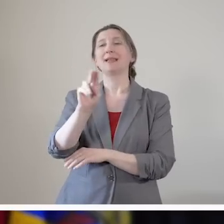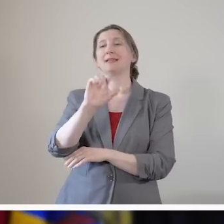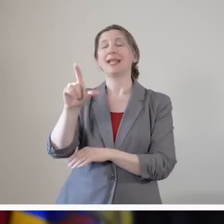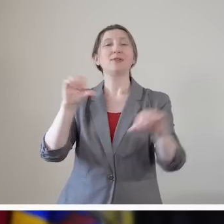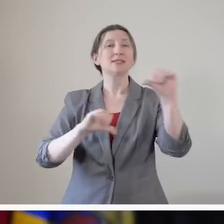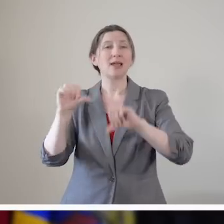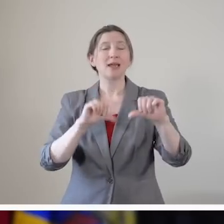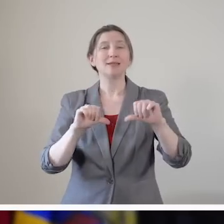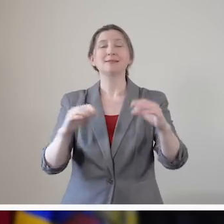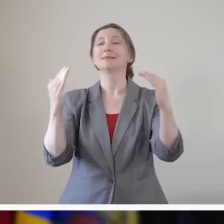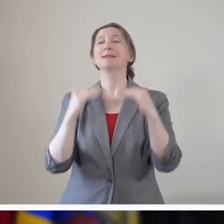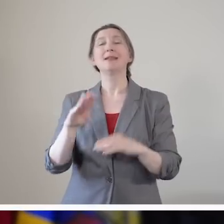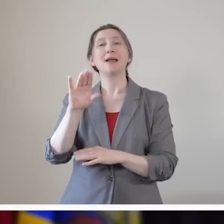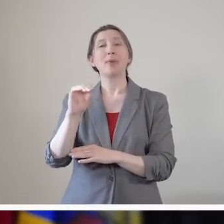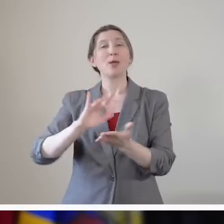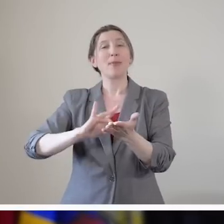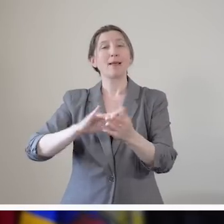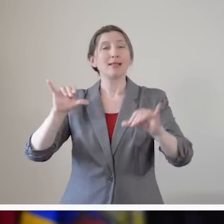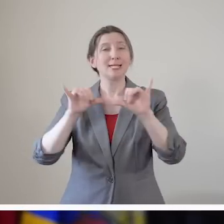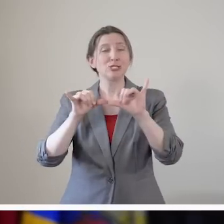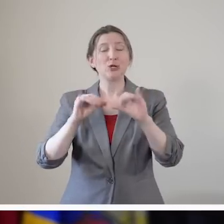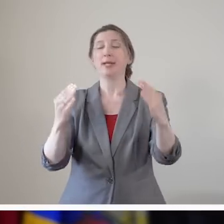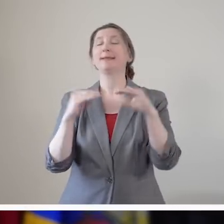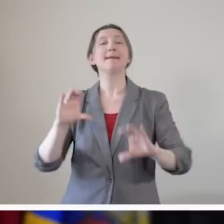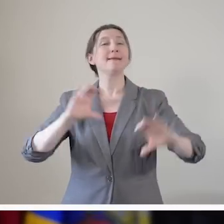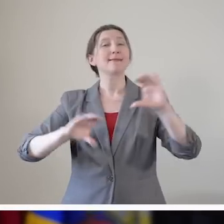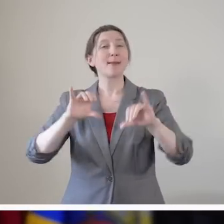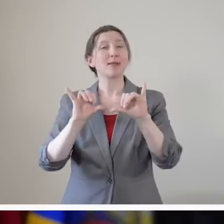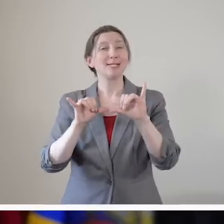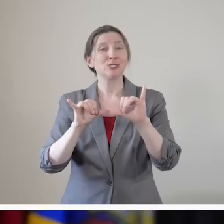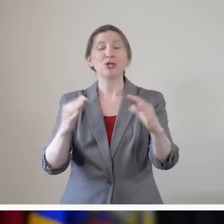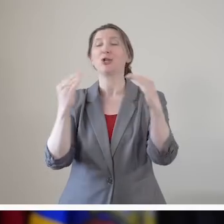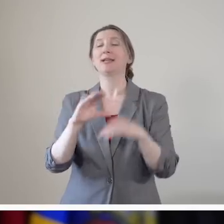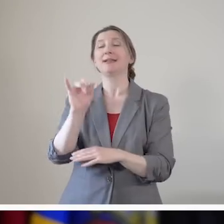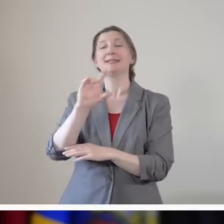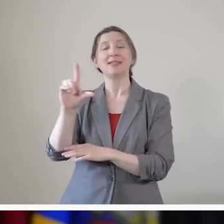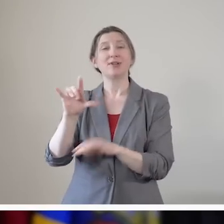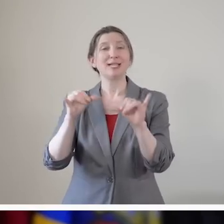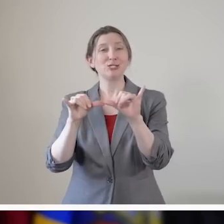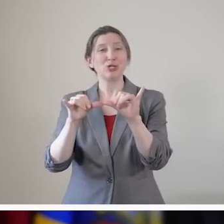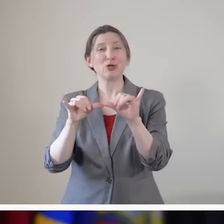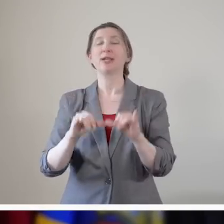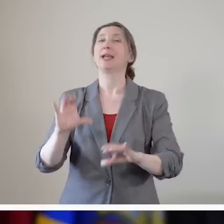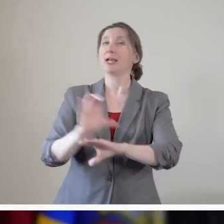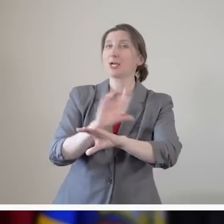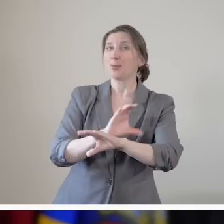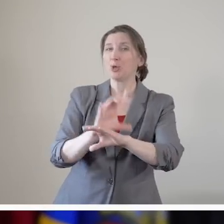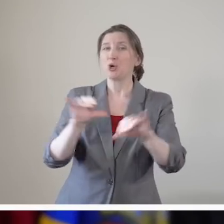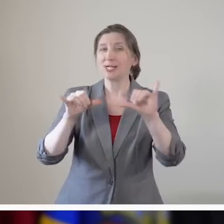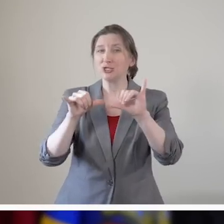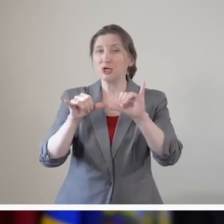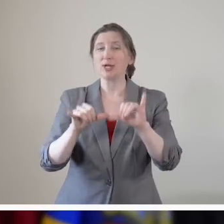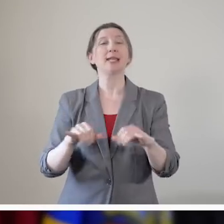Science, Bachelor of Science, Biomedical Engineering, Bachelor of Science, Chemical Engineering, Bachelor of Science, Civil Engineering, Bachelor